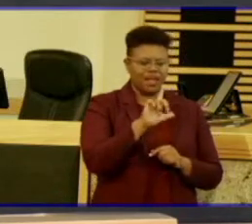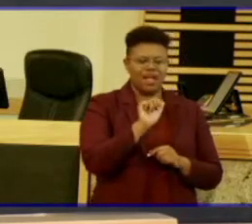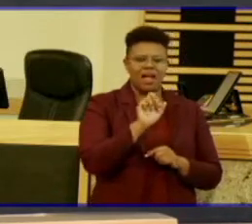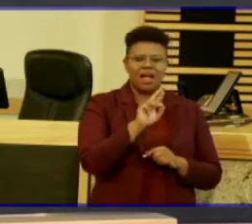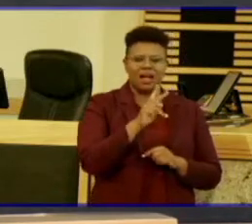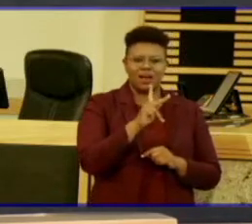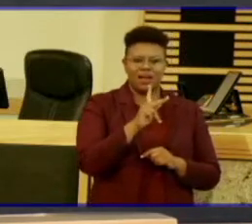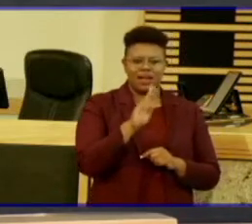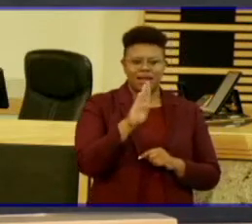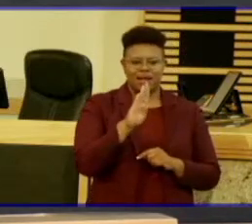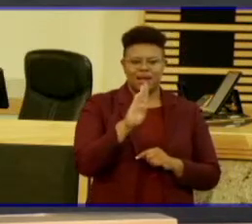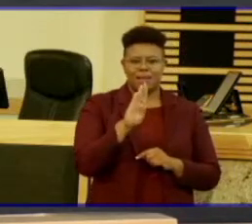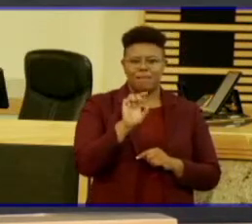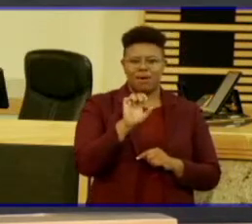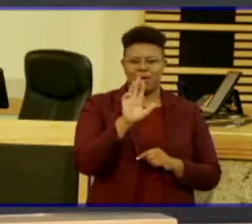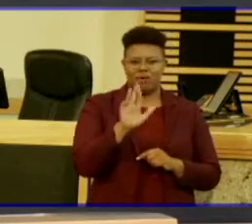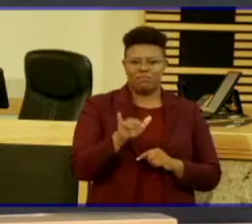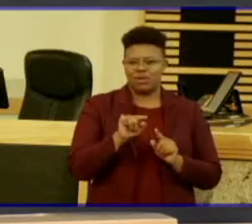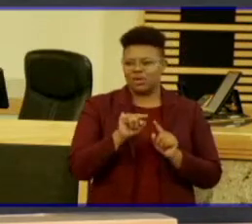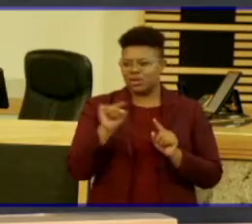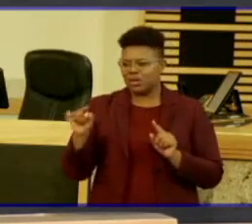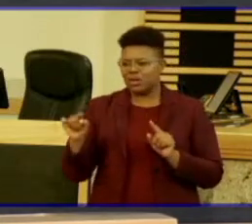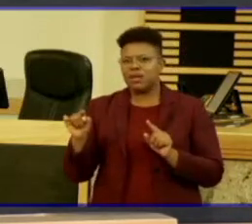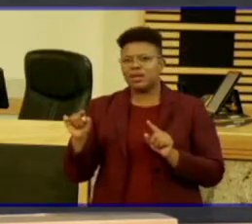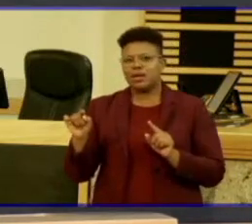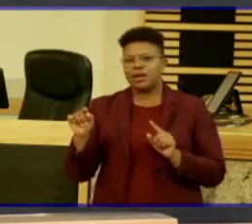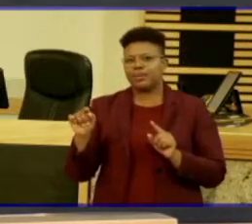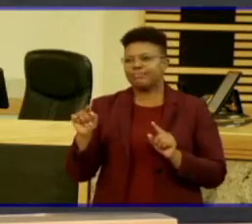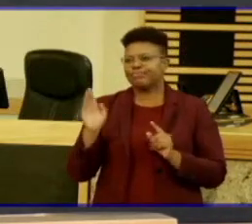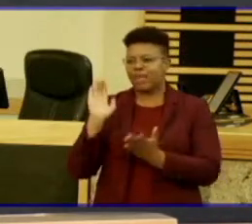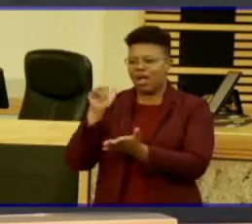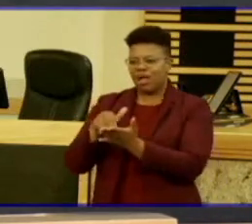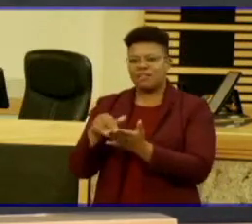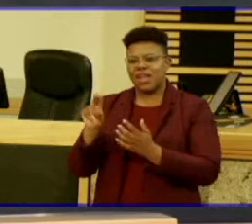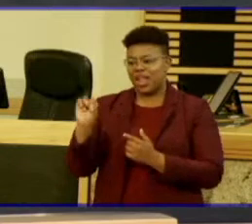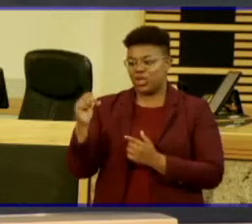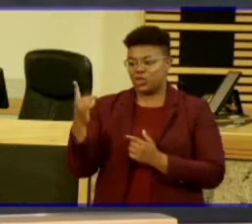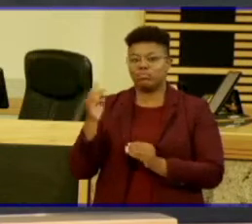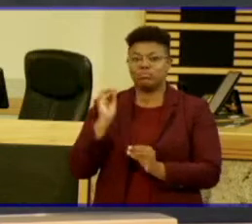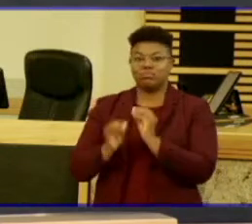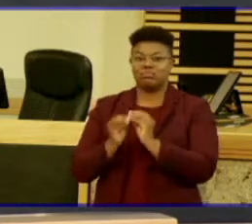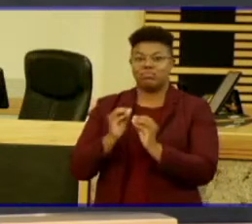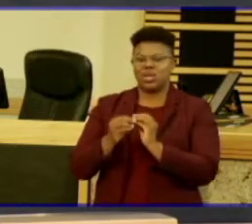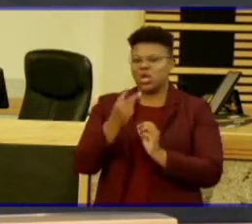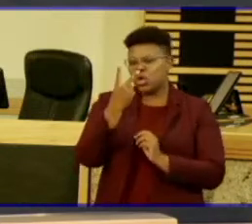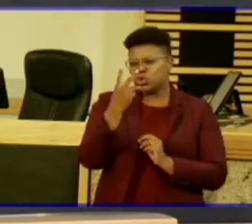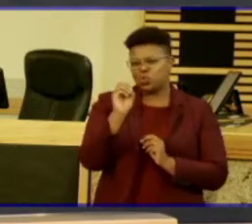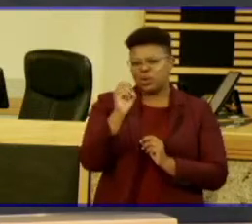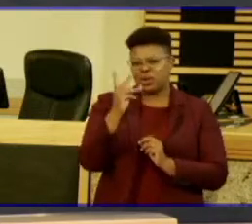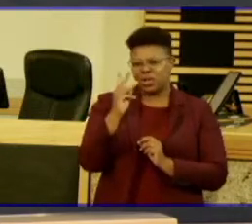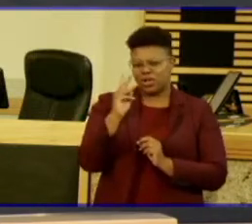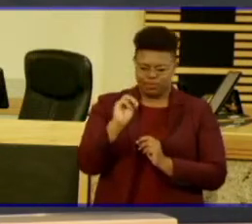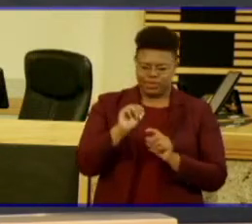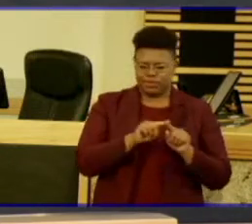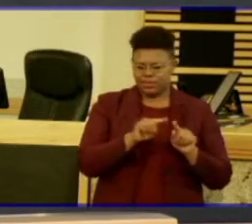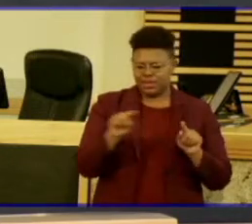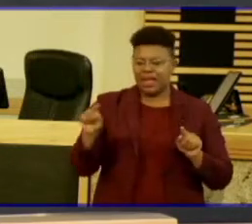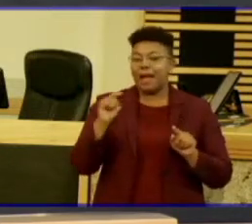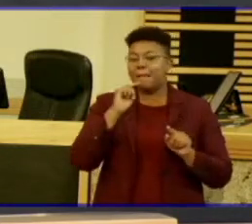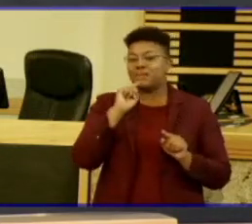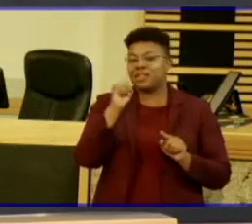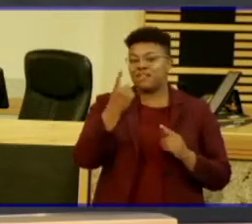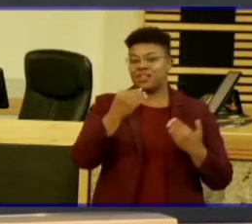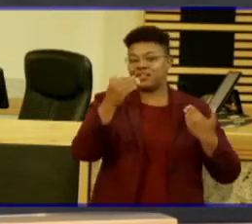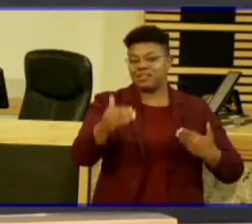phaa kusilityiwe Bholoth yoqabela emunye siya ku-N2. Loo ndlela iza kwenzelwa u-20 kilometers njengesiqalo sika-phase 1